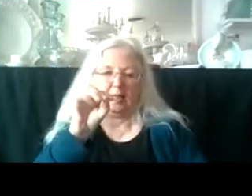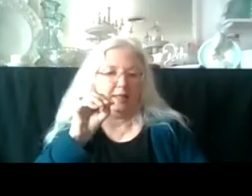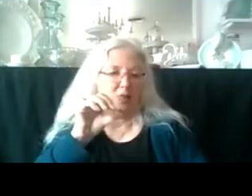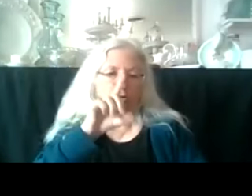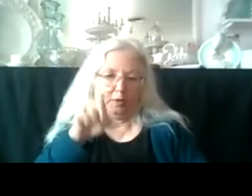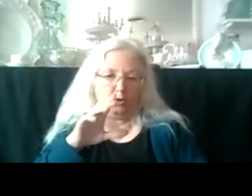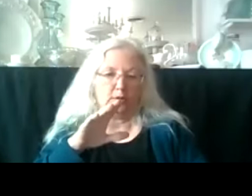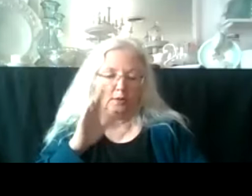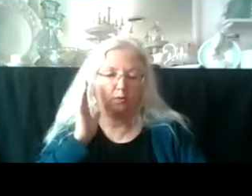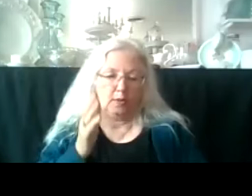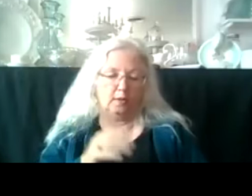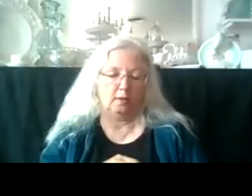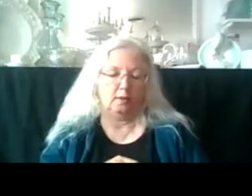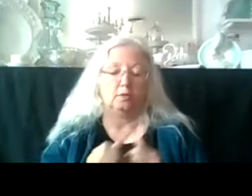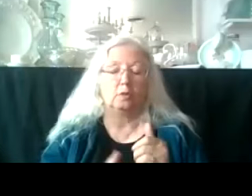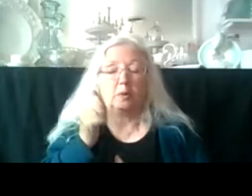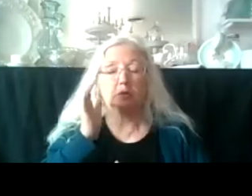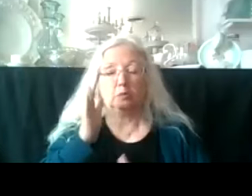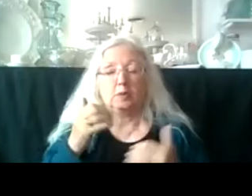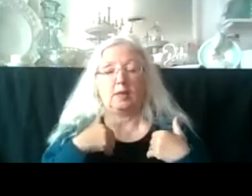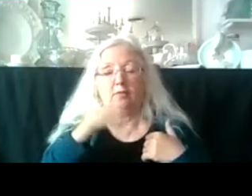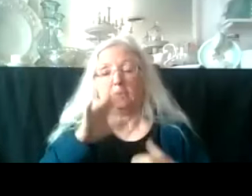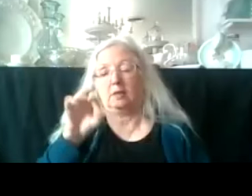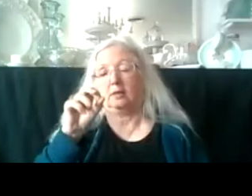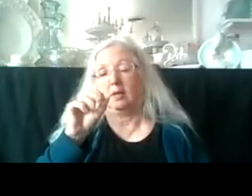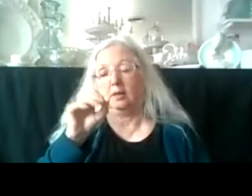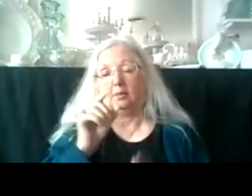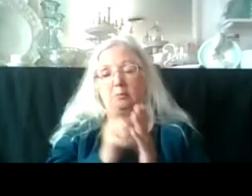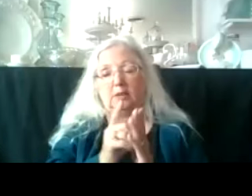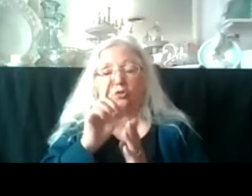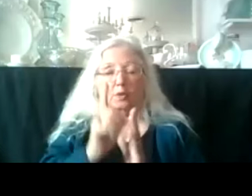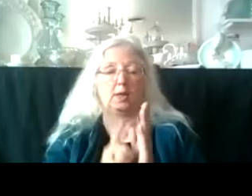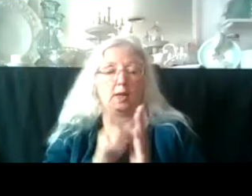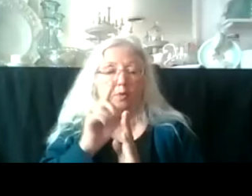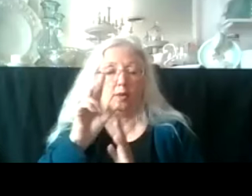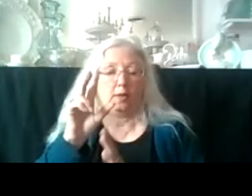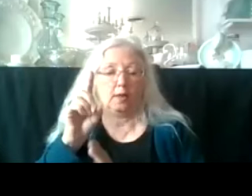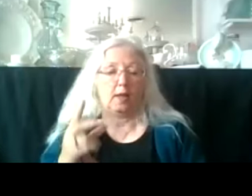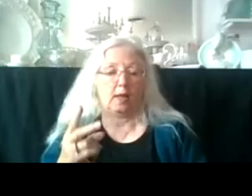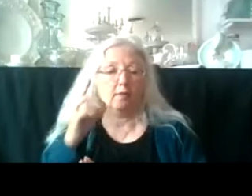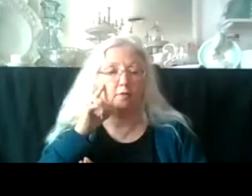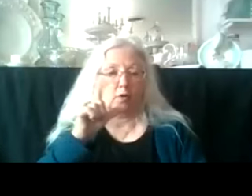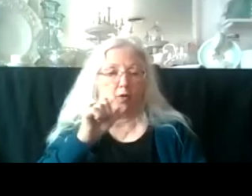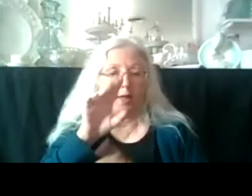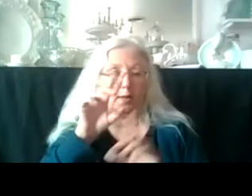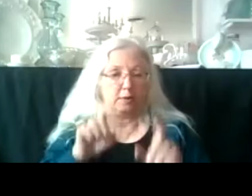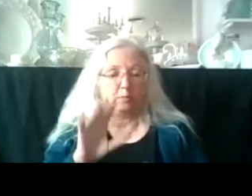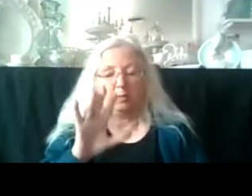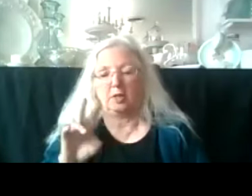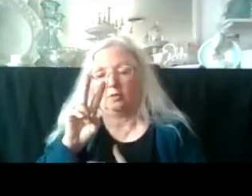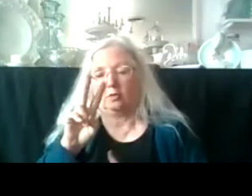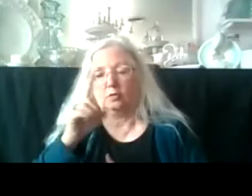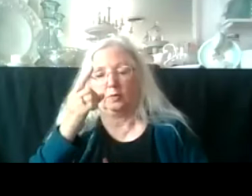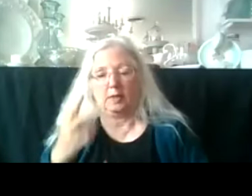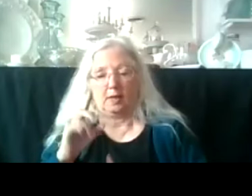But so the most you'll have about 90 minutes, an hour and a half for the lab exam. and about 2.5 hours